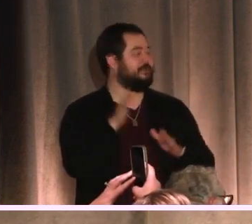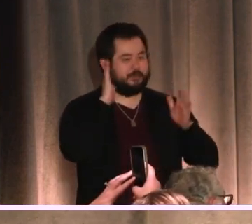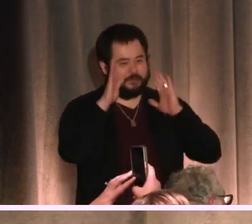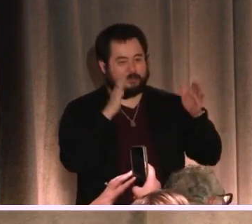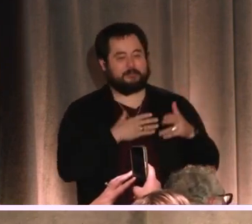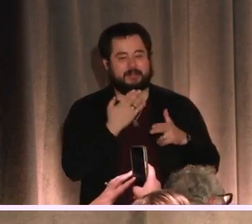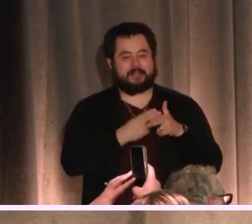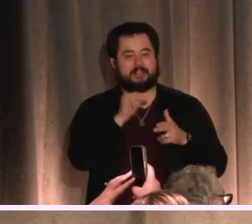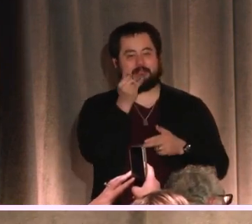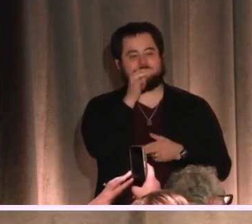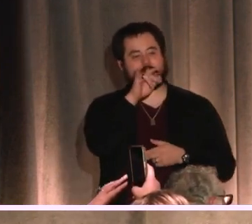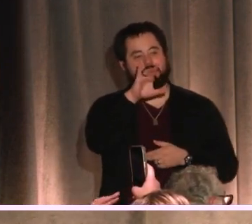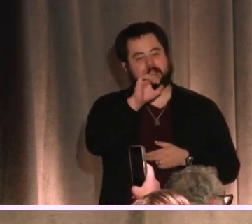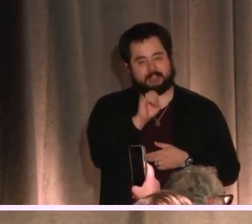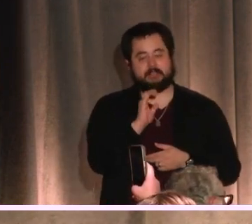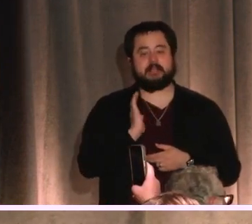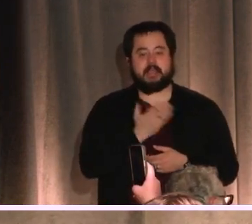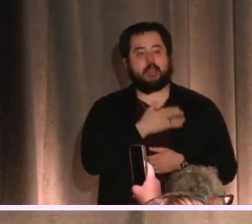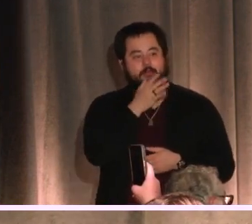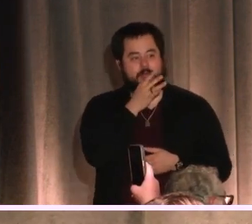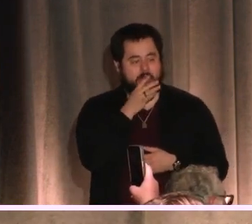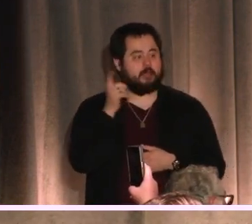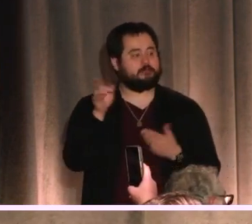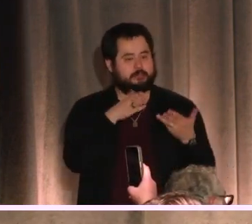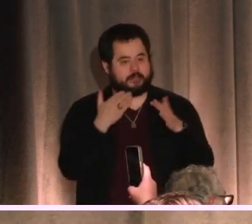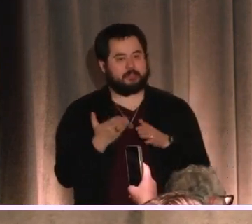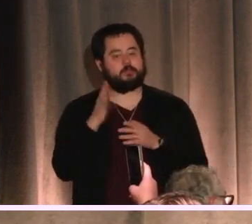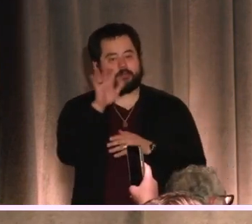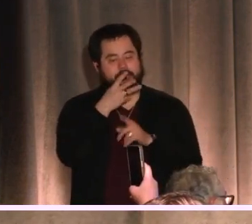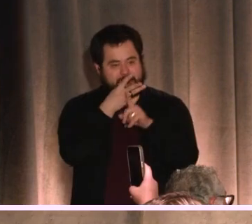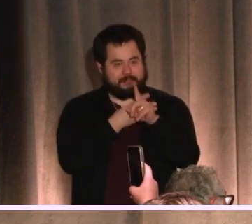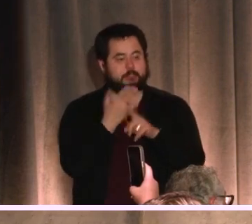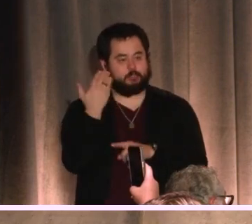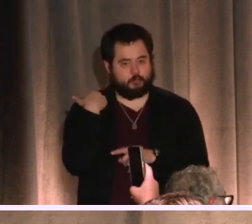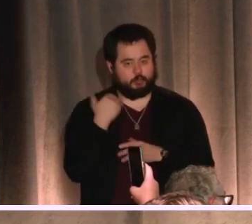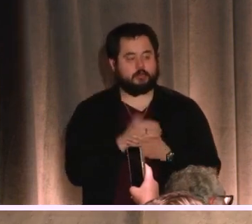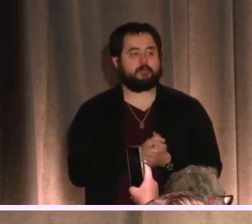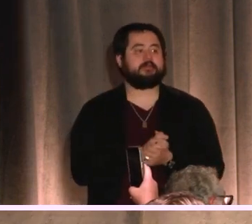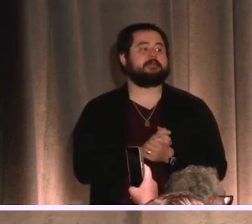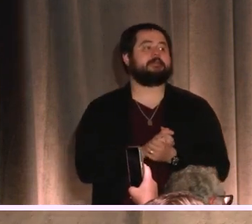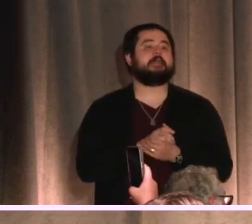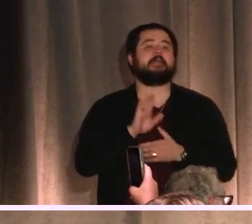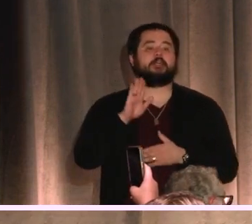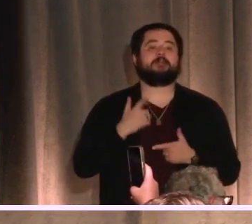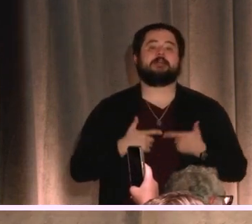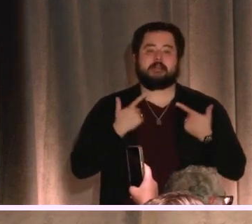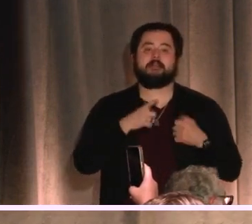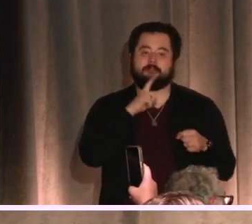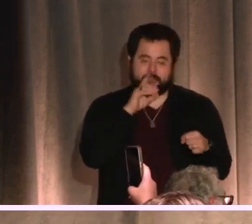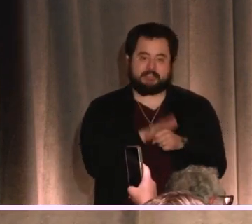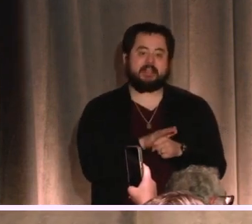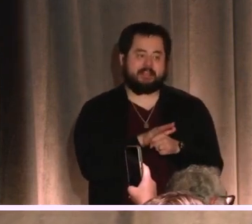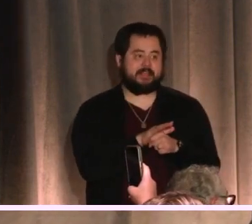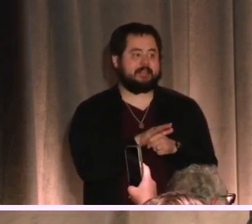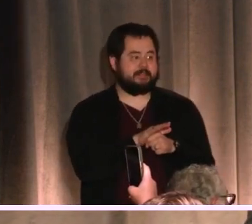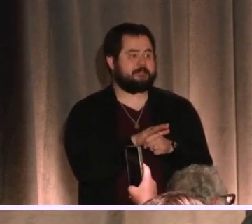Jackie. Our mom passed away about 6 months ago, and her life was dedicated to